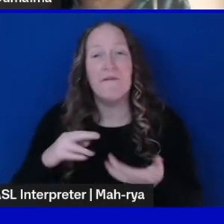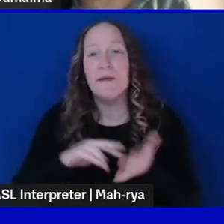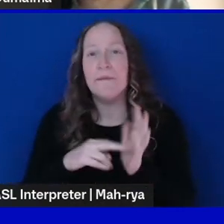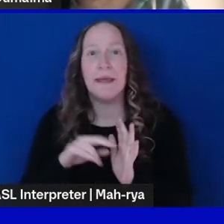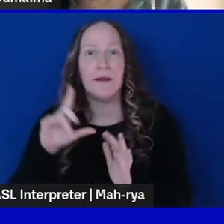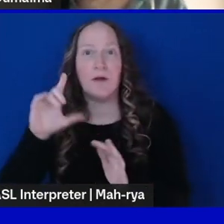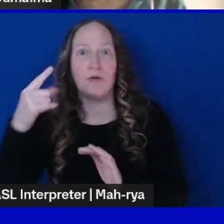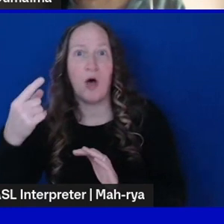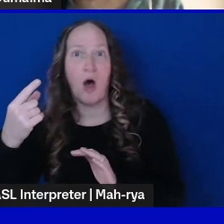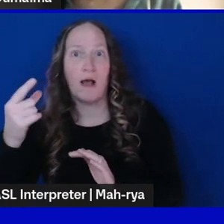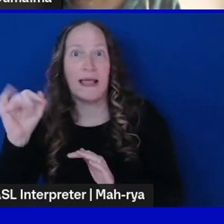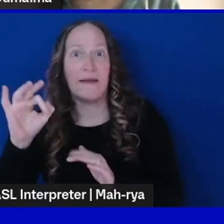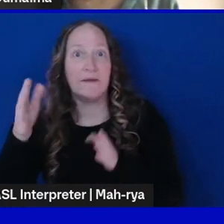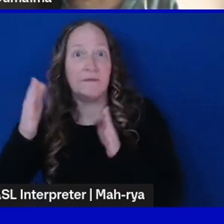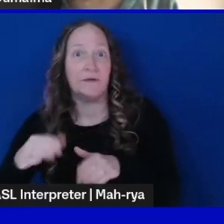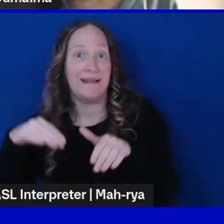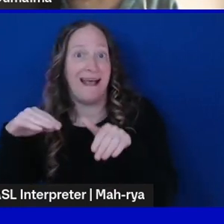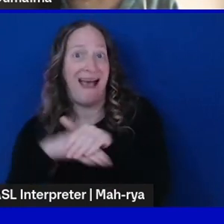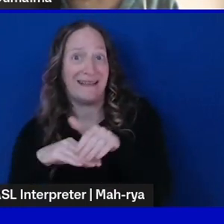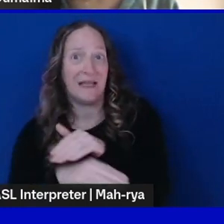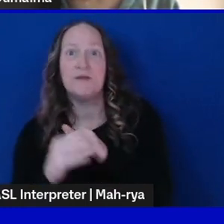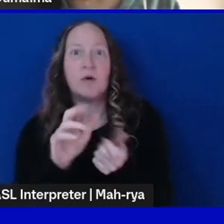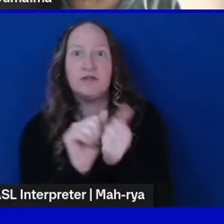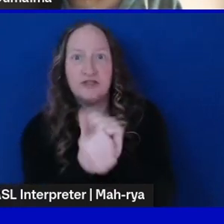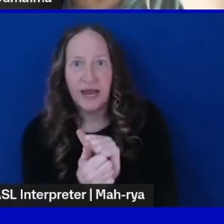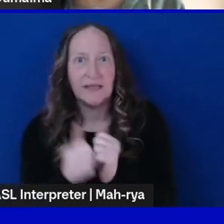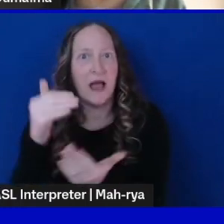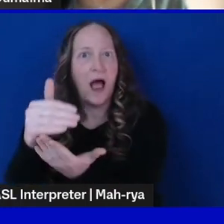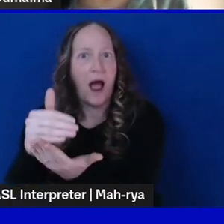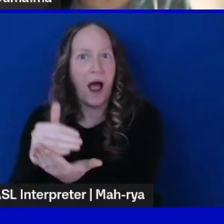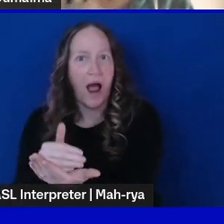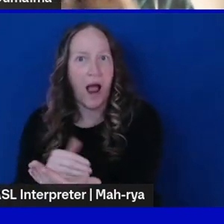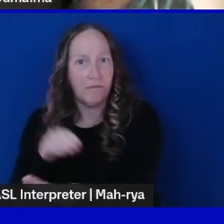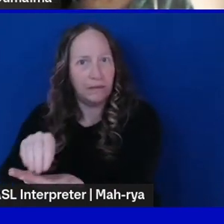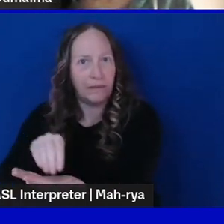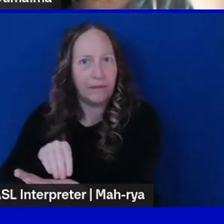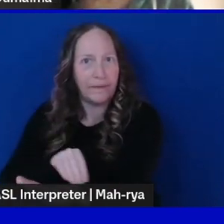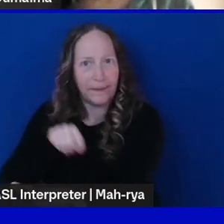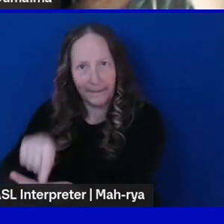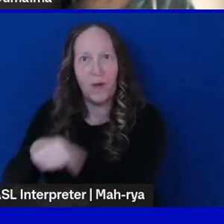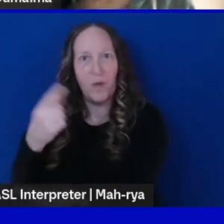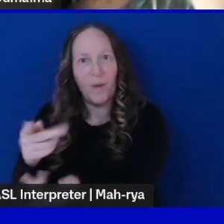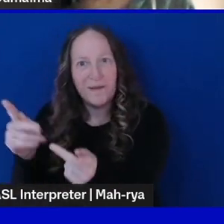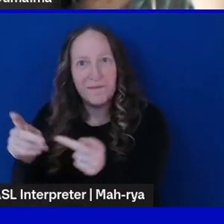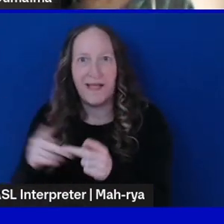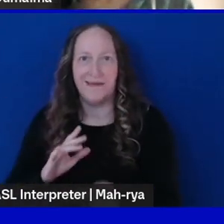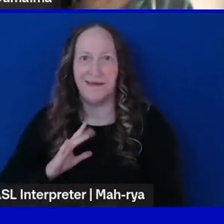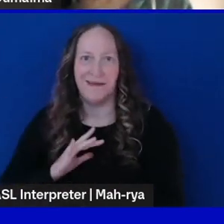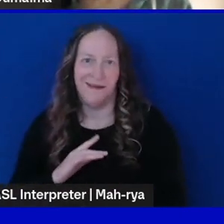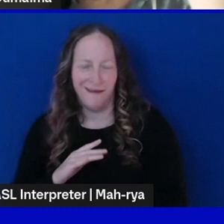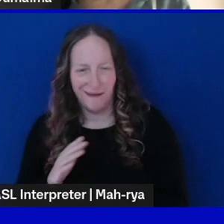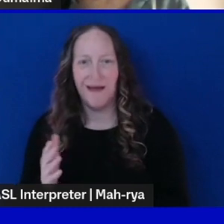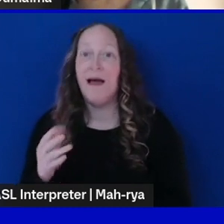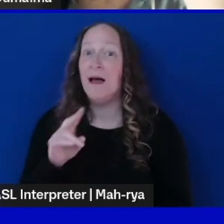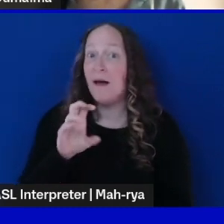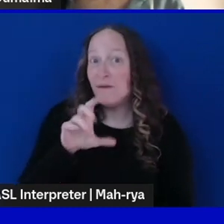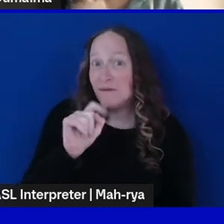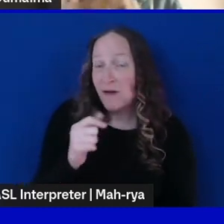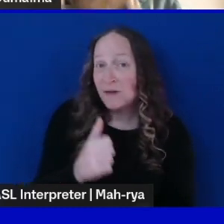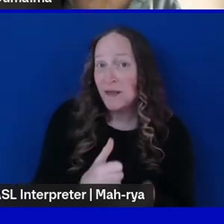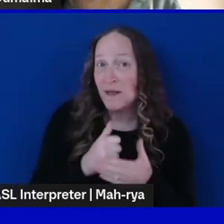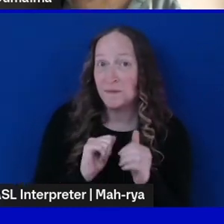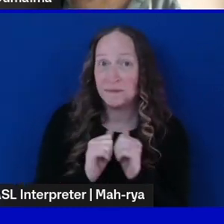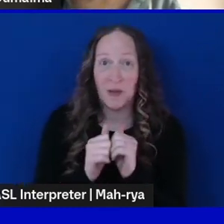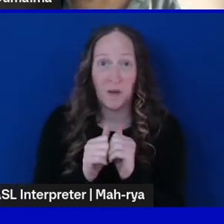changes of secrets all in one place. So to summarize this in a few bullet points, Vault helps with